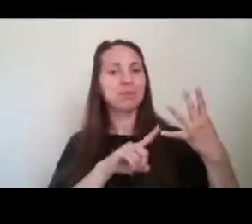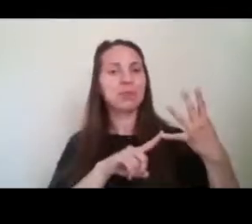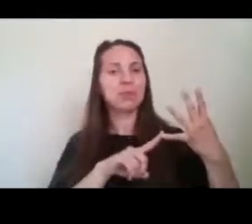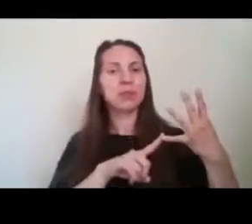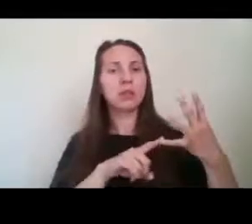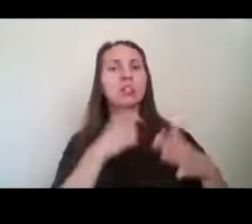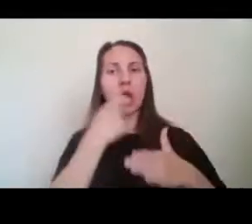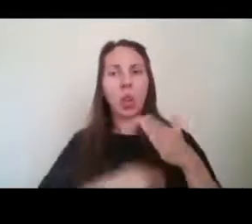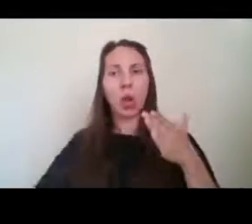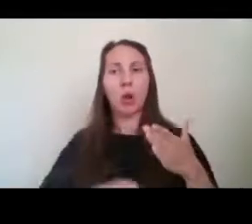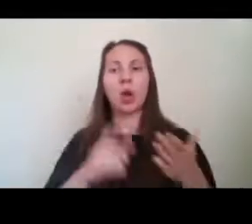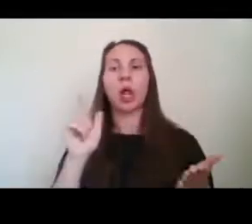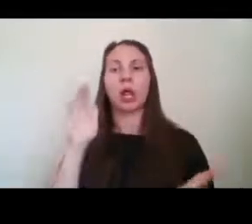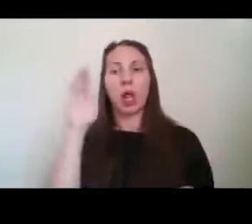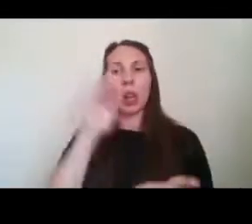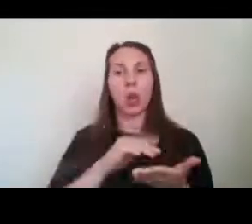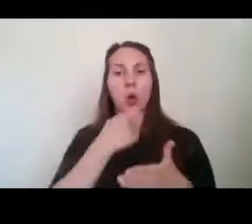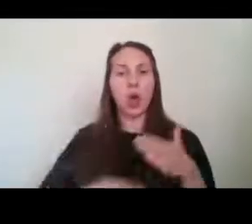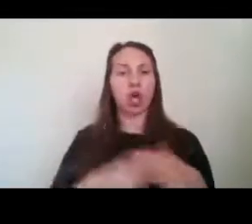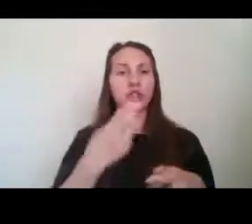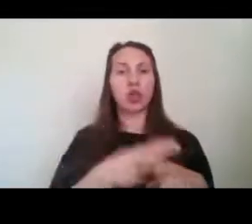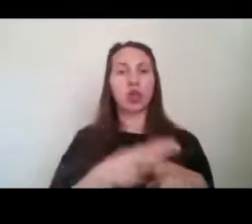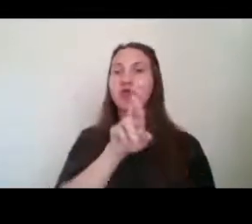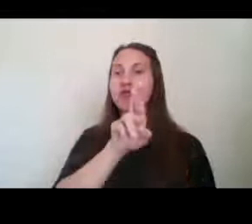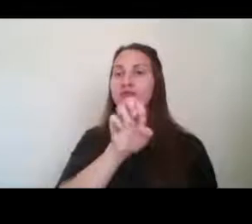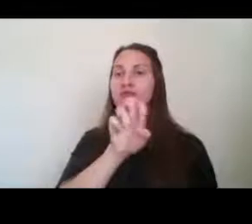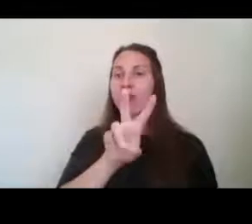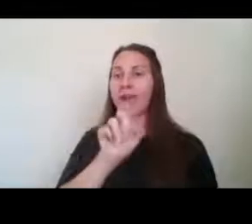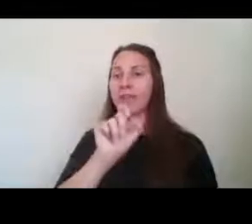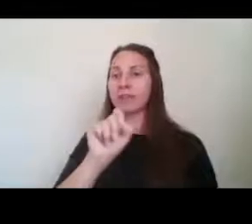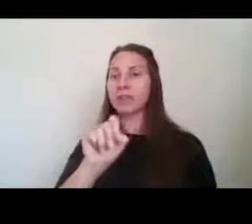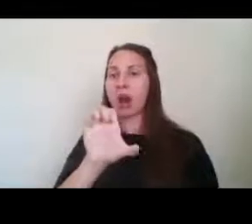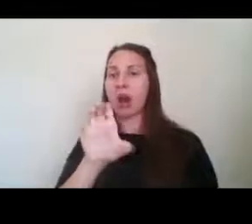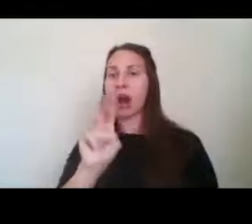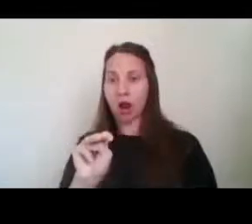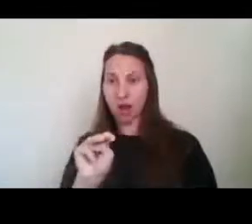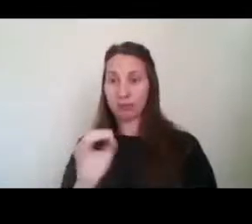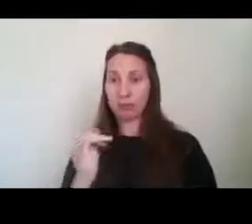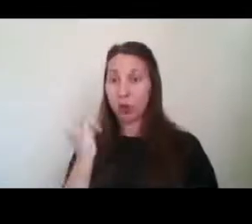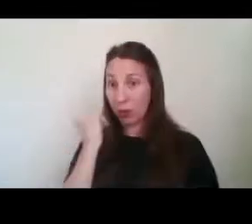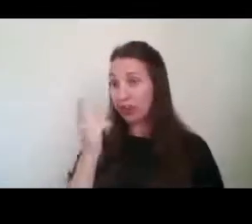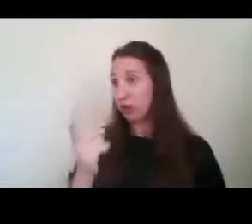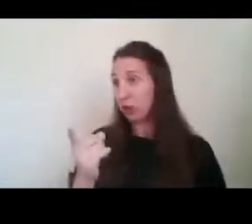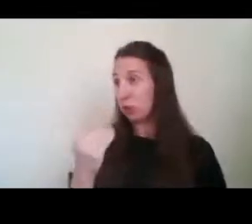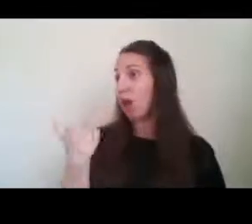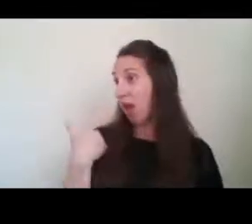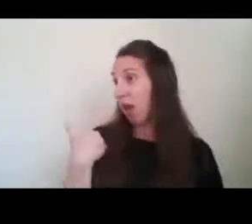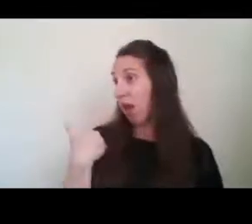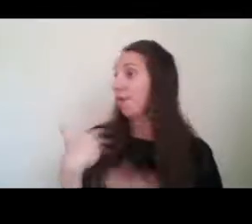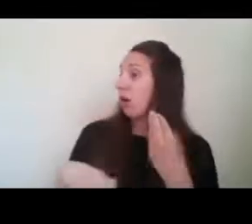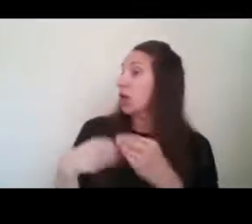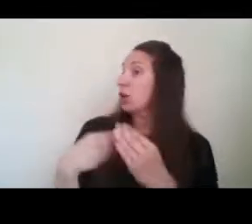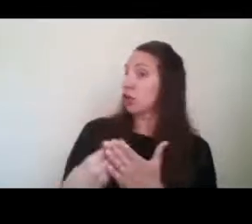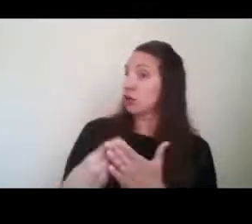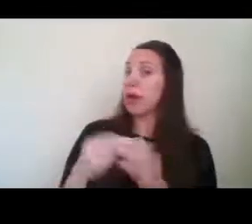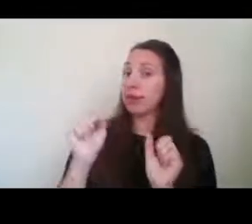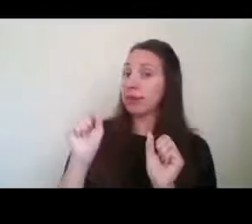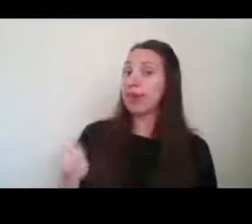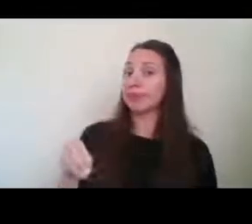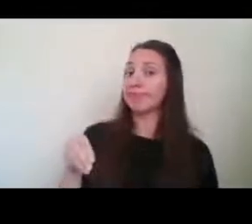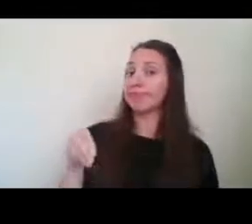low-cost version called rev.com. If you don't have the capacity and you have a few extra dollars to spend, you